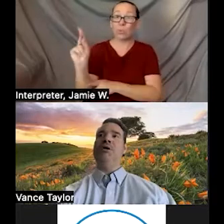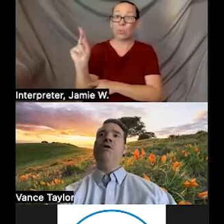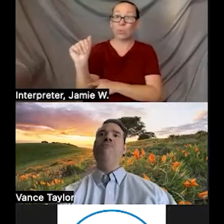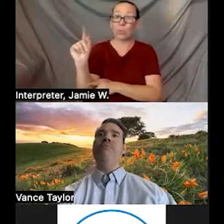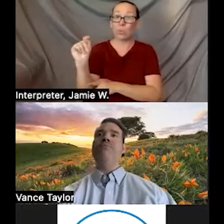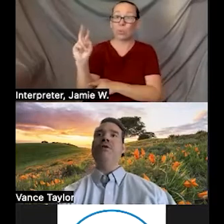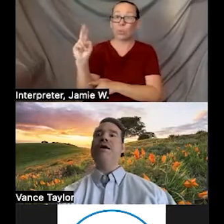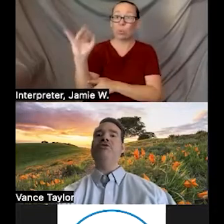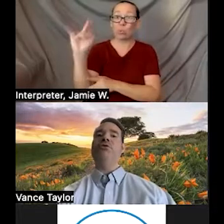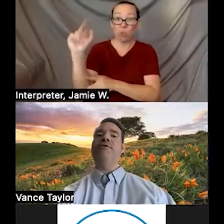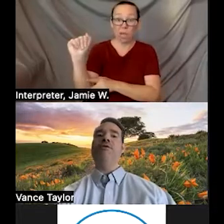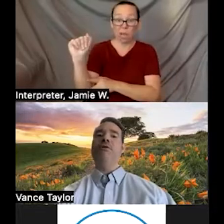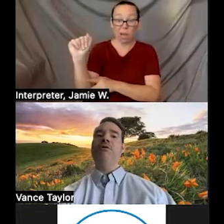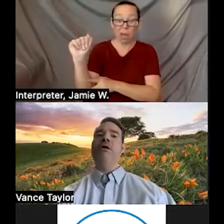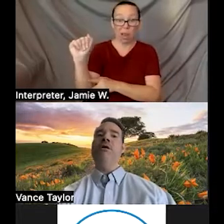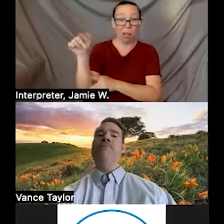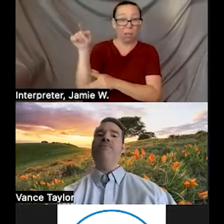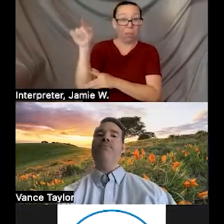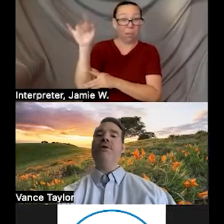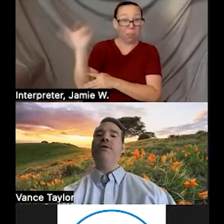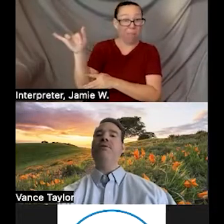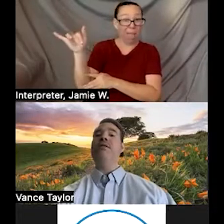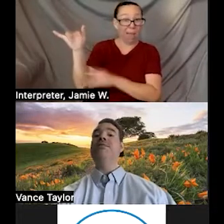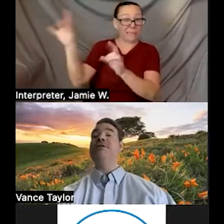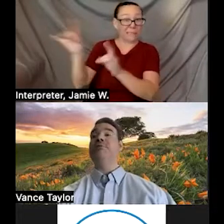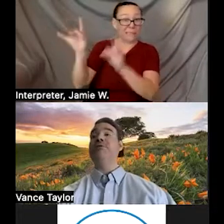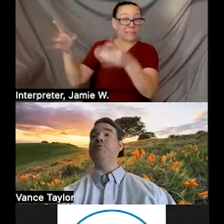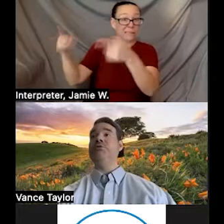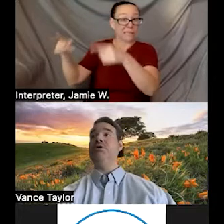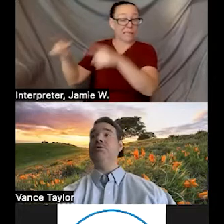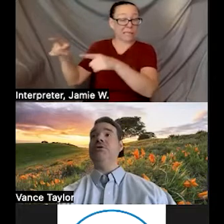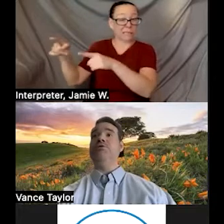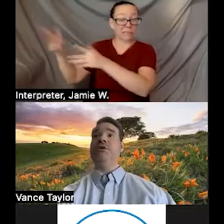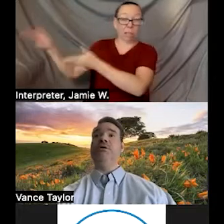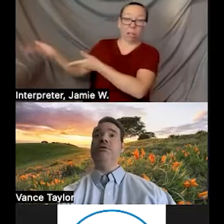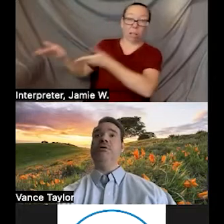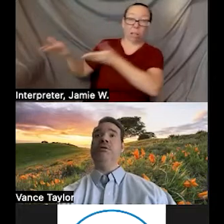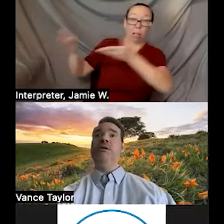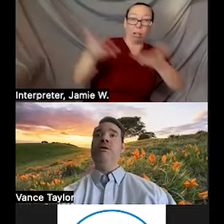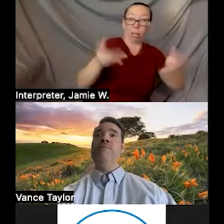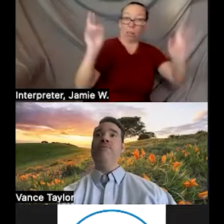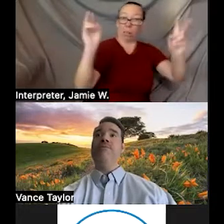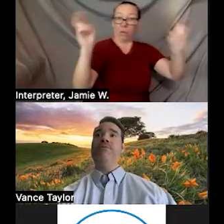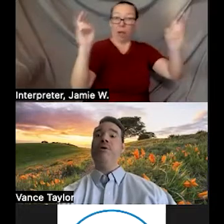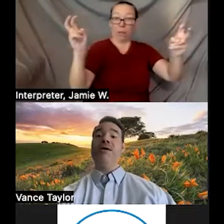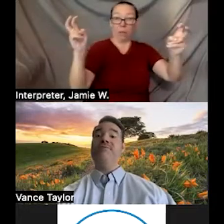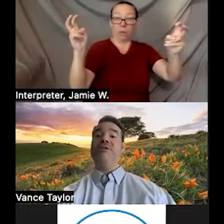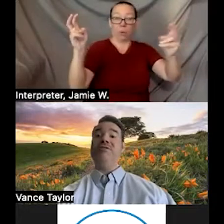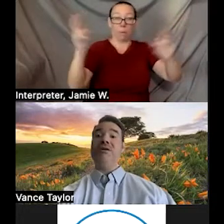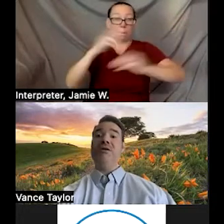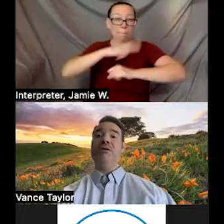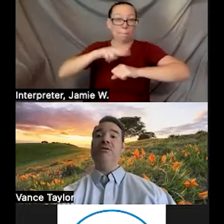to a national level. And that's because we saw during Katrina on